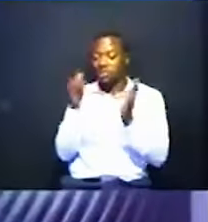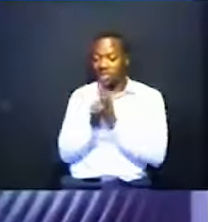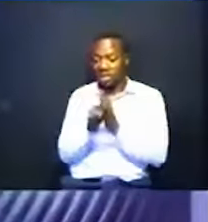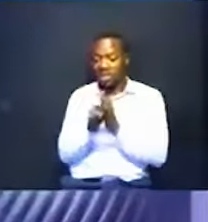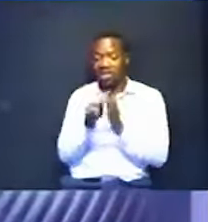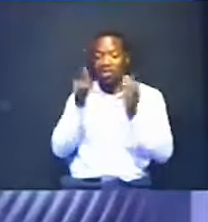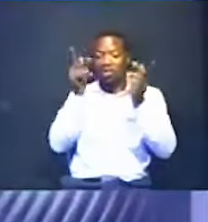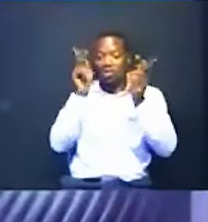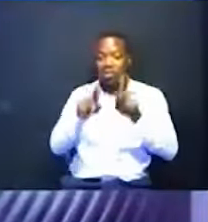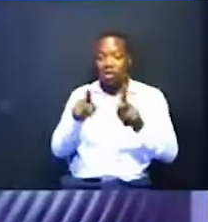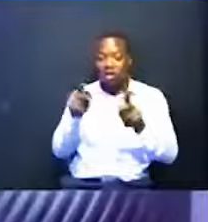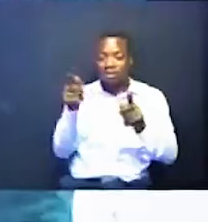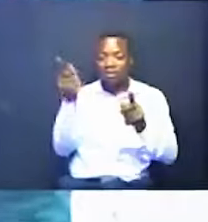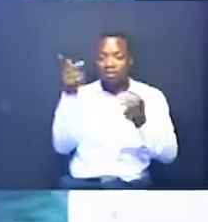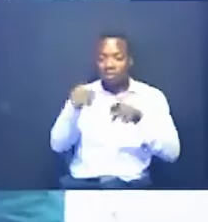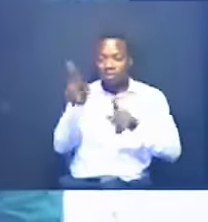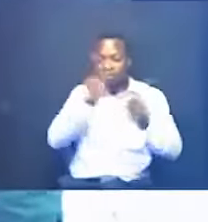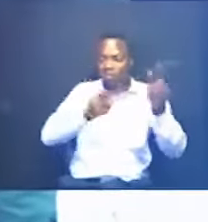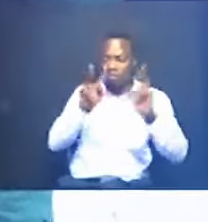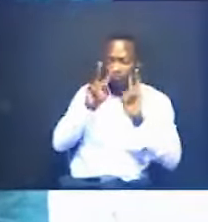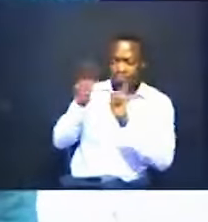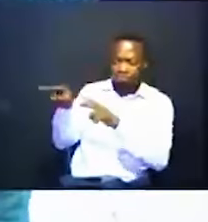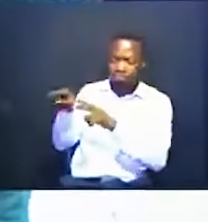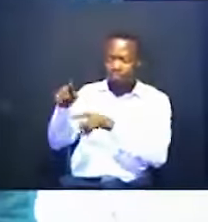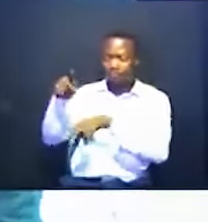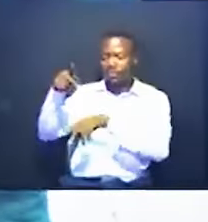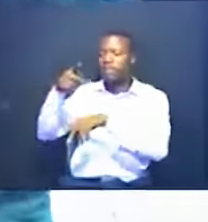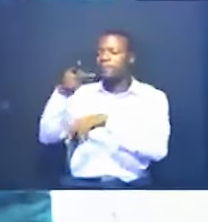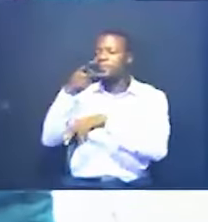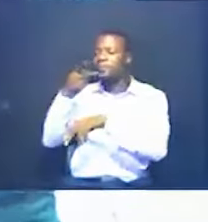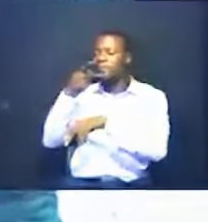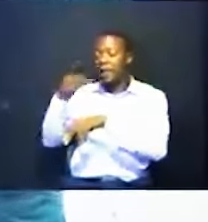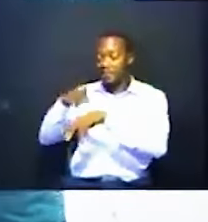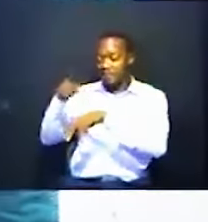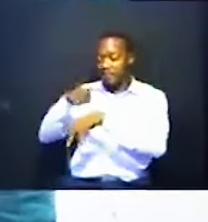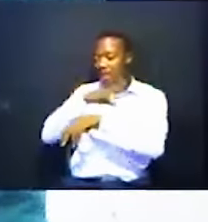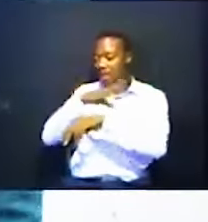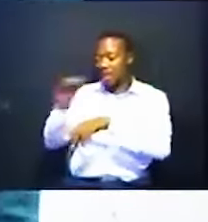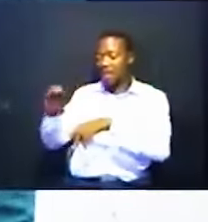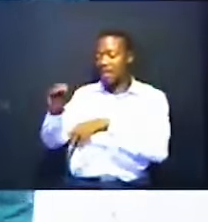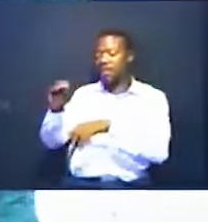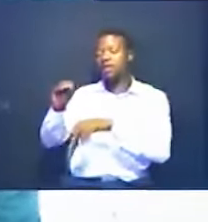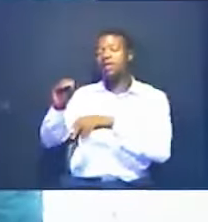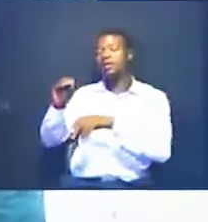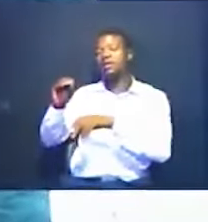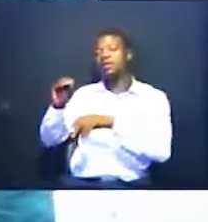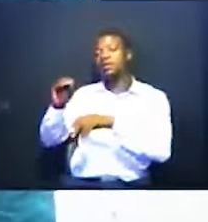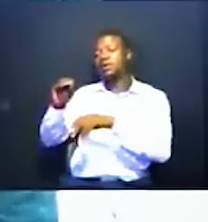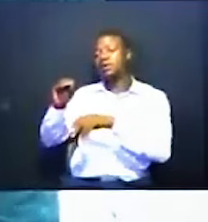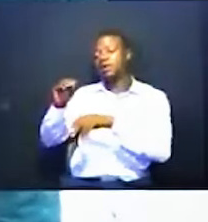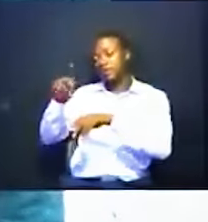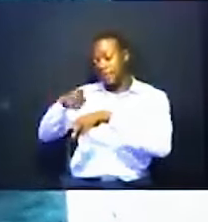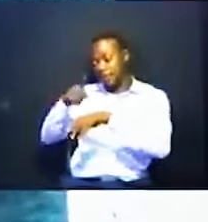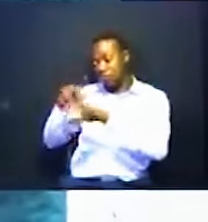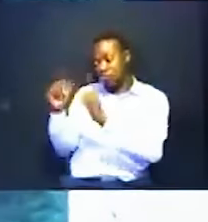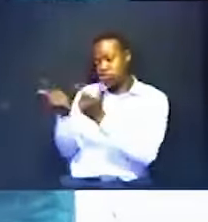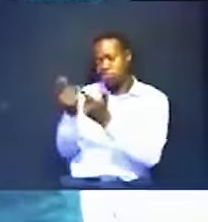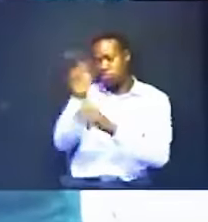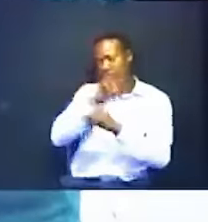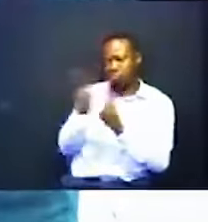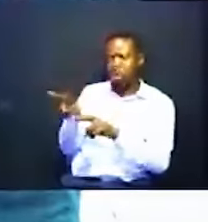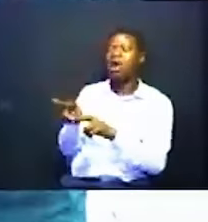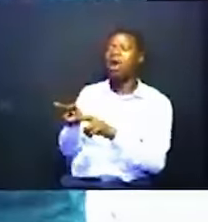Christ. It is wo hunu Christo e wo mu a won ye chinye bia se Christo ti ase. E san se wo hunu Petro no mu no wo kan se